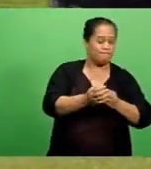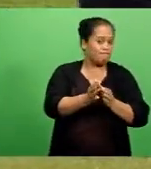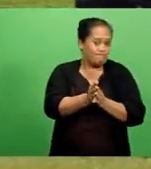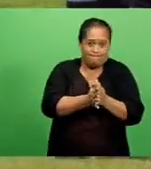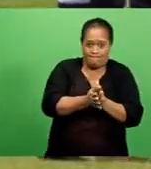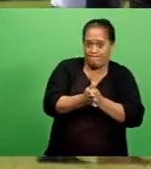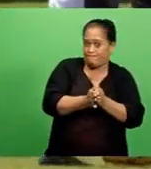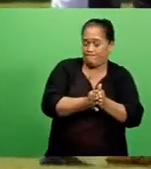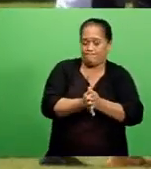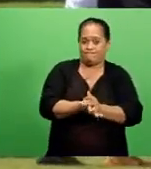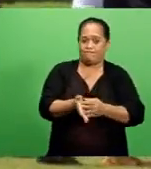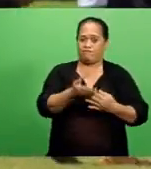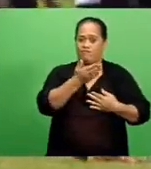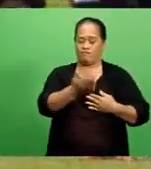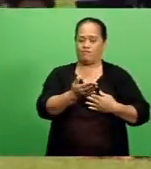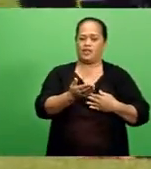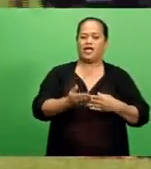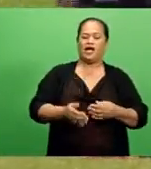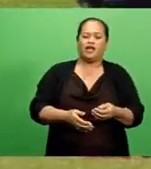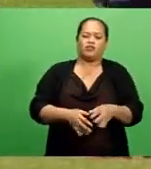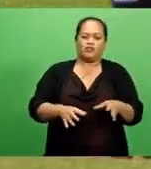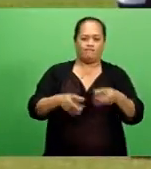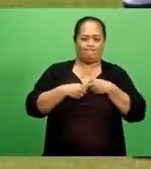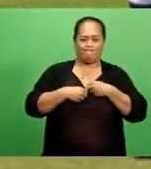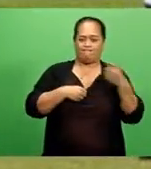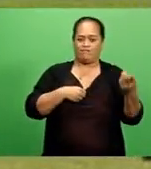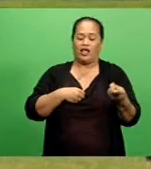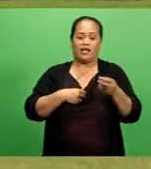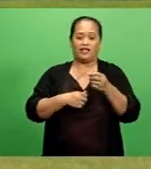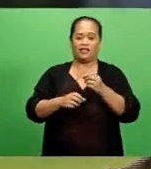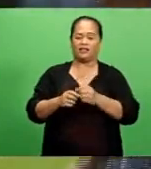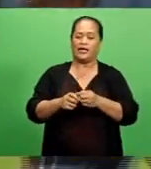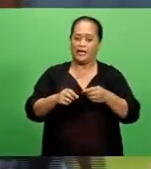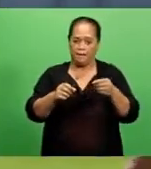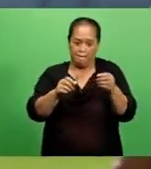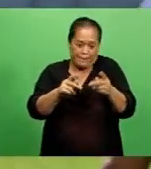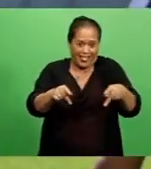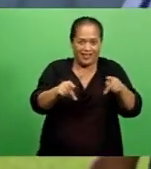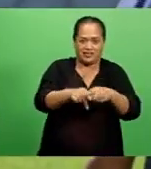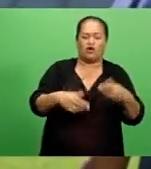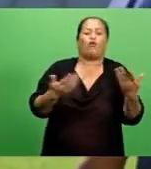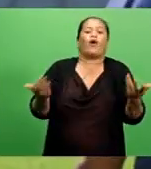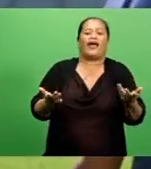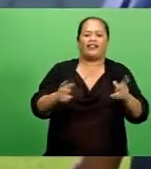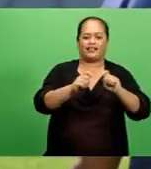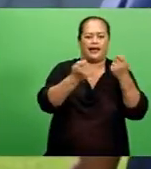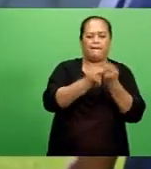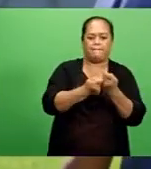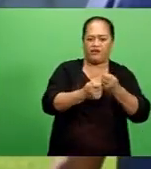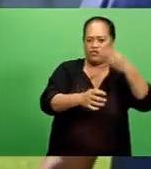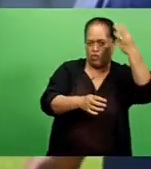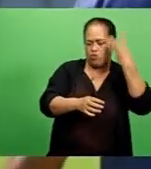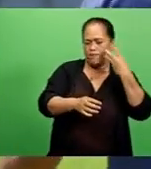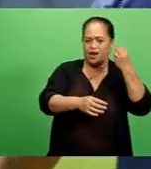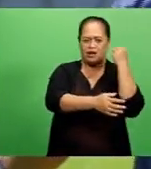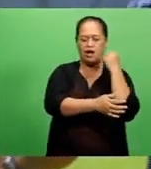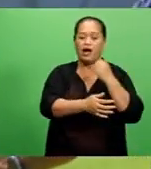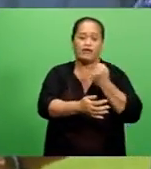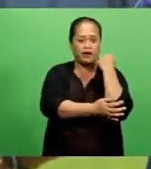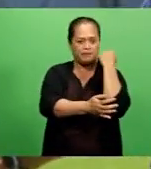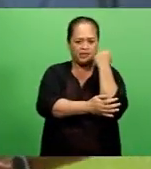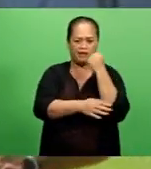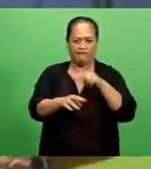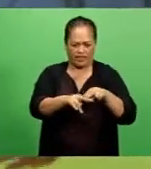spot in the Fijiana 15 side. Senirusi Servakula says all players will only be guaranteed a spot based on